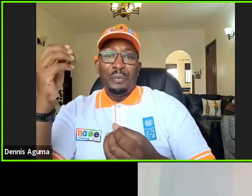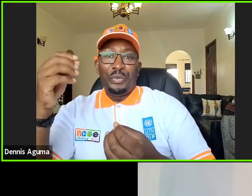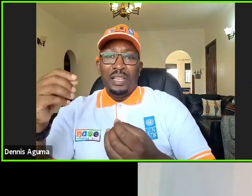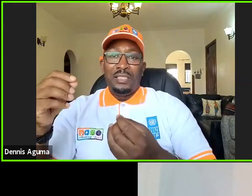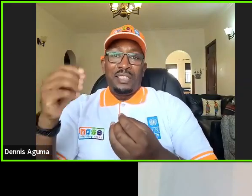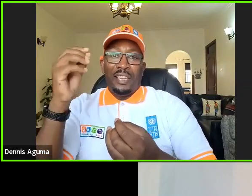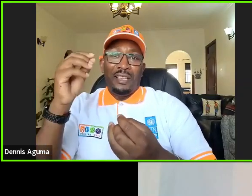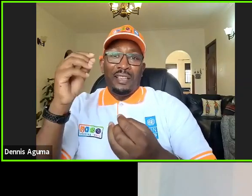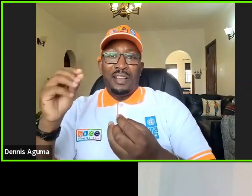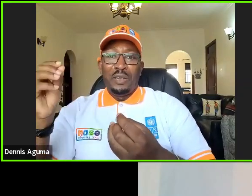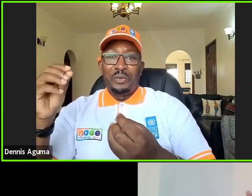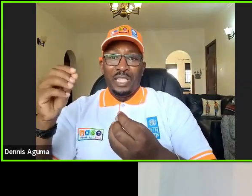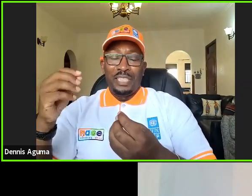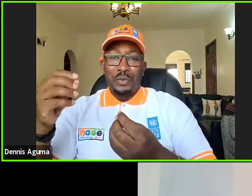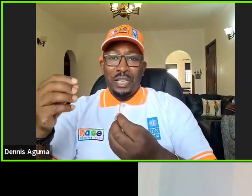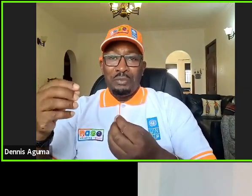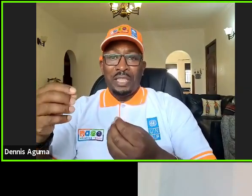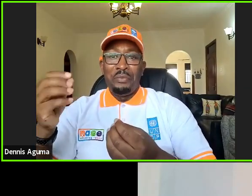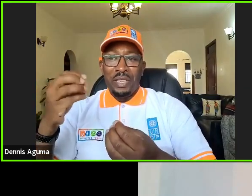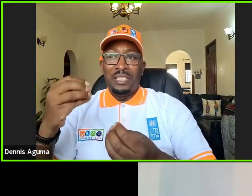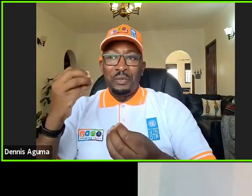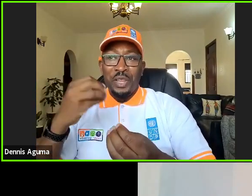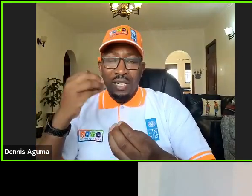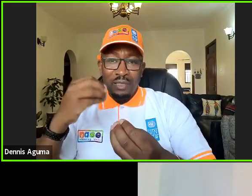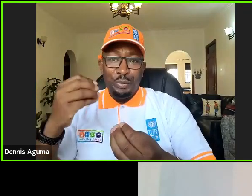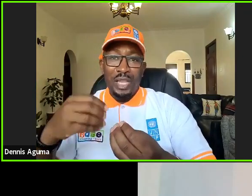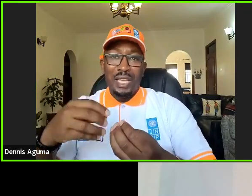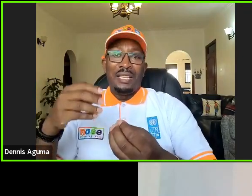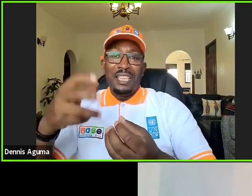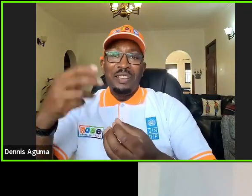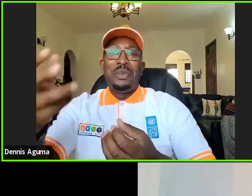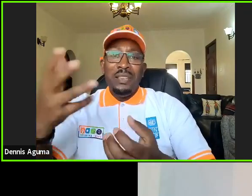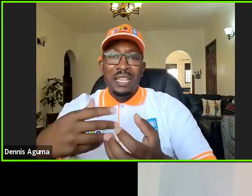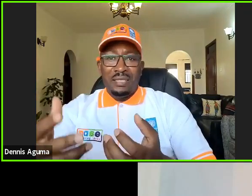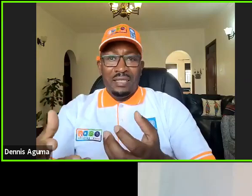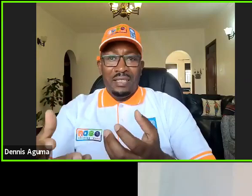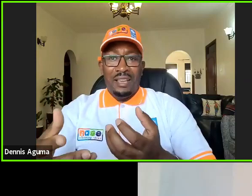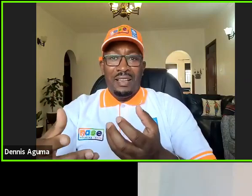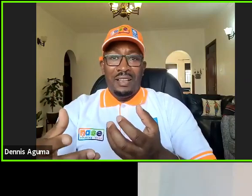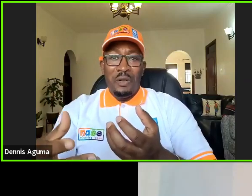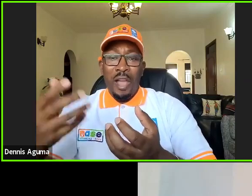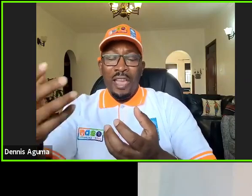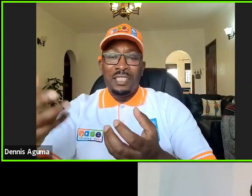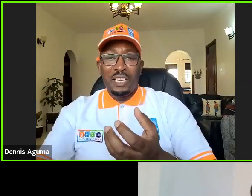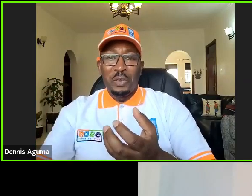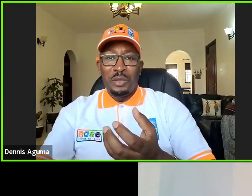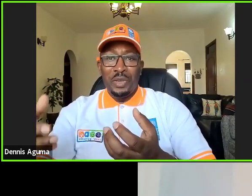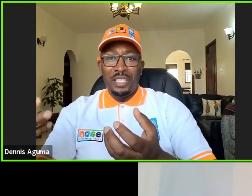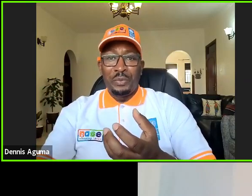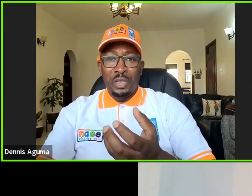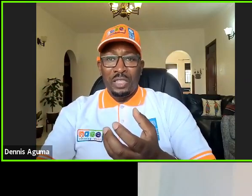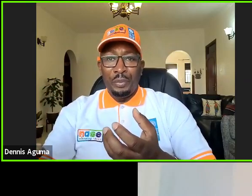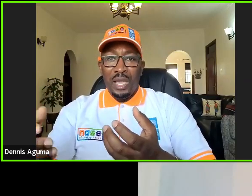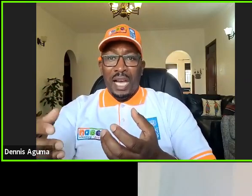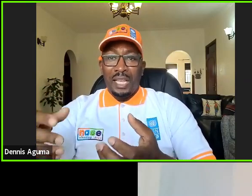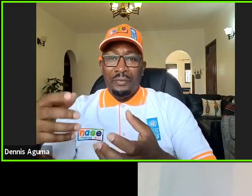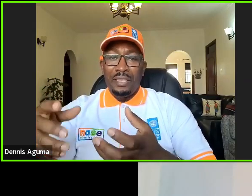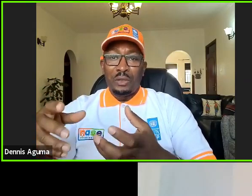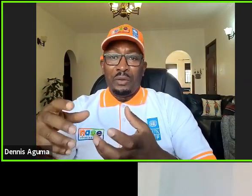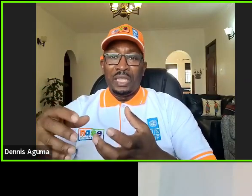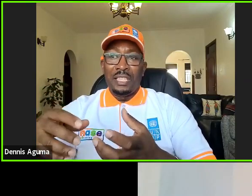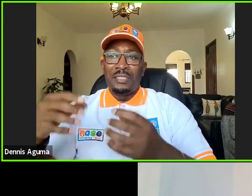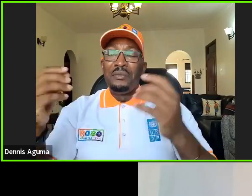fancy tech kind of related products, but they've missed the real thing beneath. Why is this technology being deployed? And